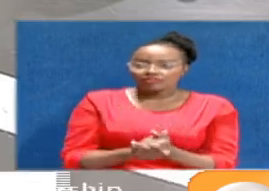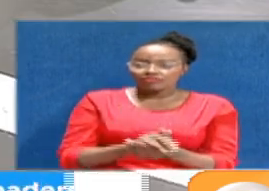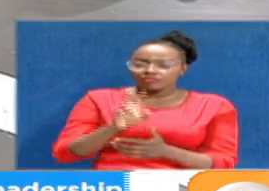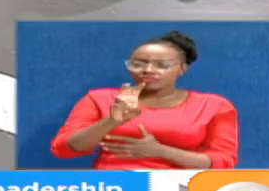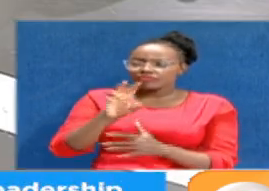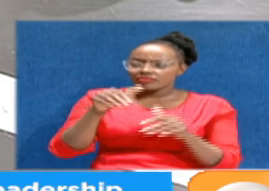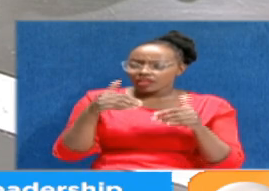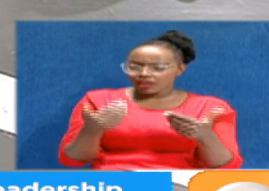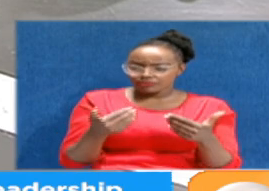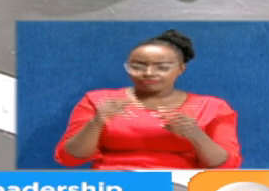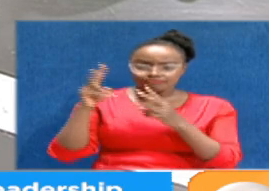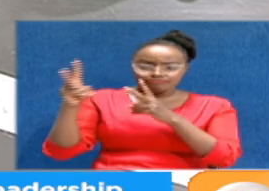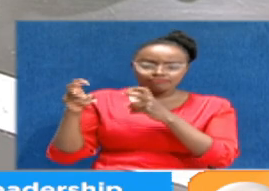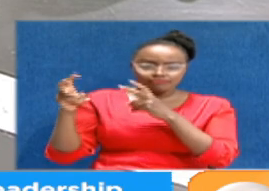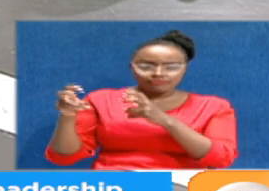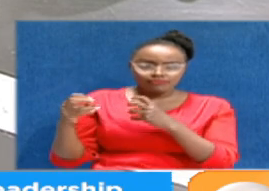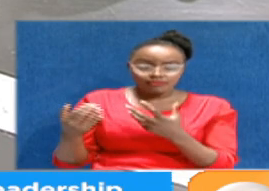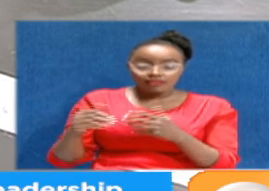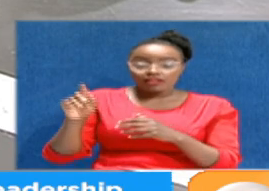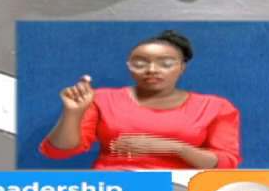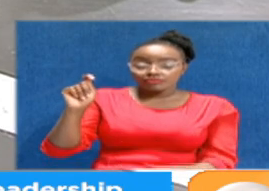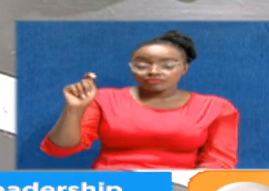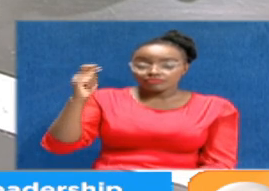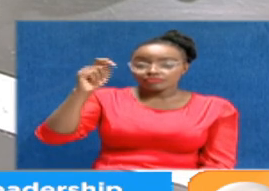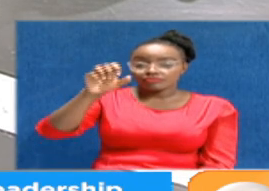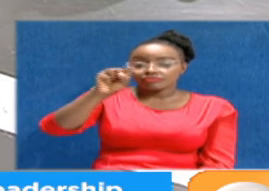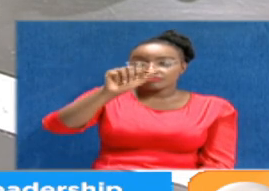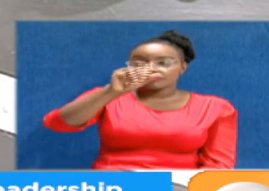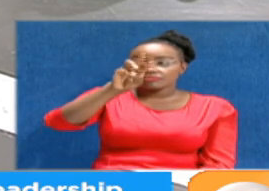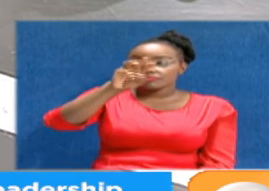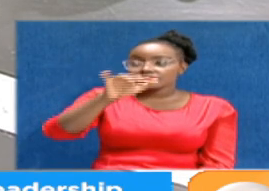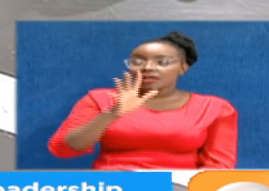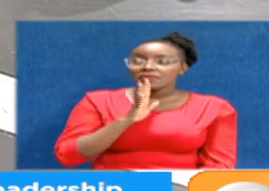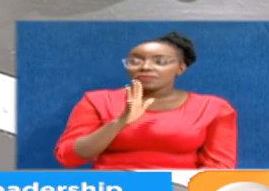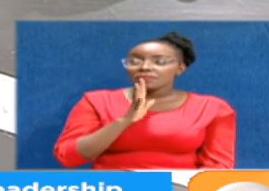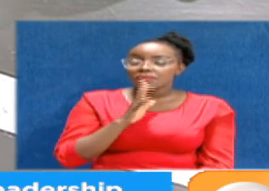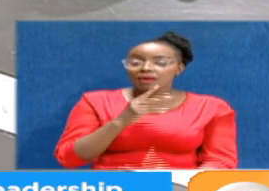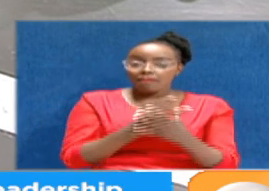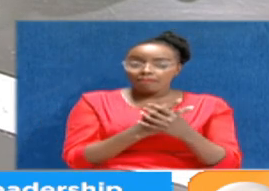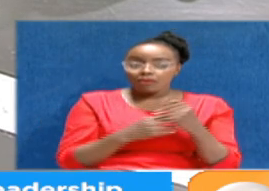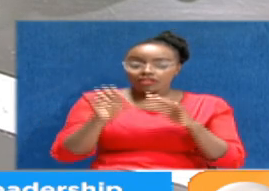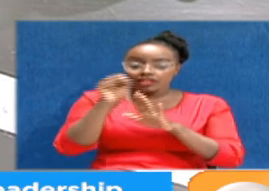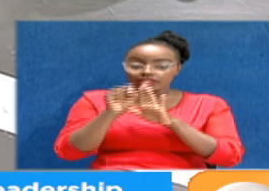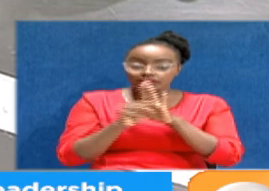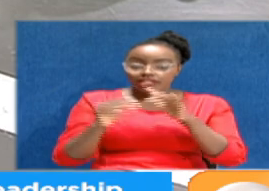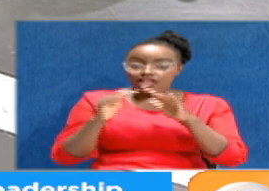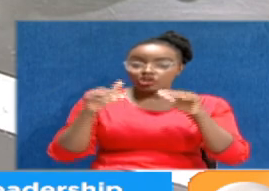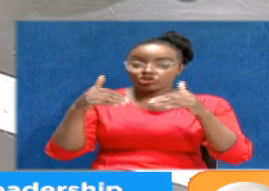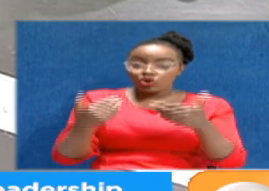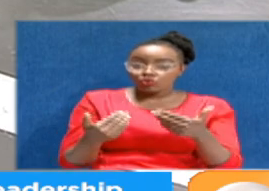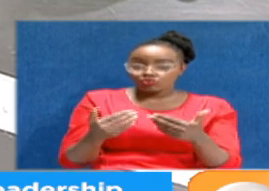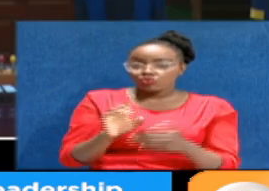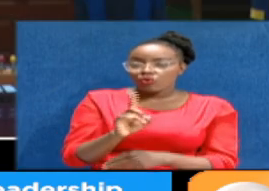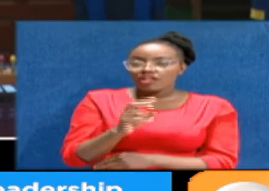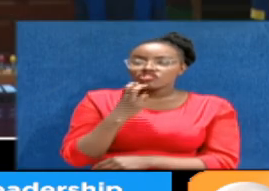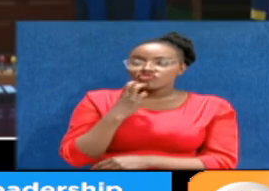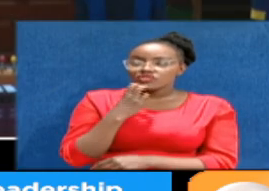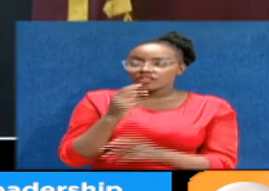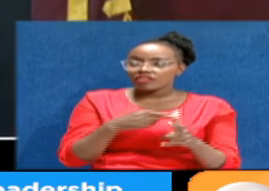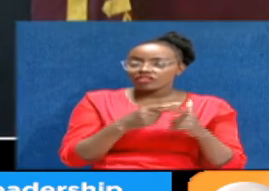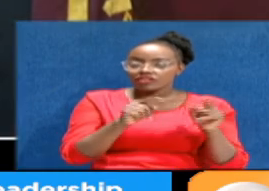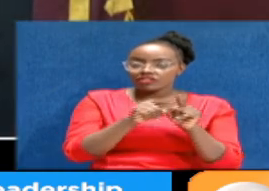way. Listening to President Samia Suluhu Hassan's speech, both at State House on Tuesday